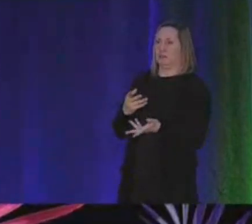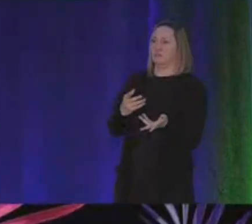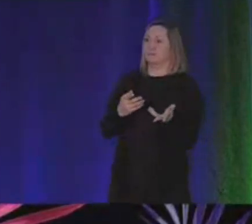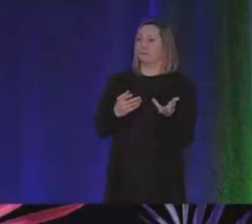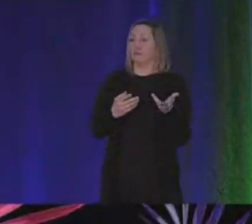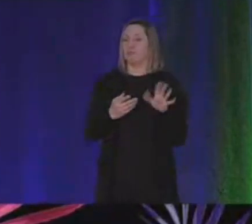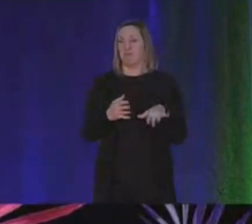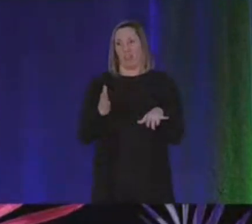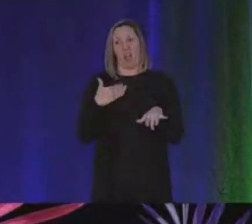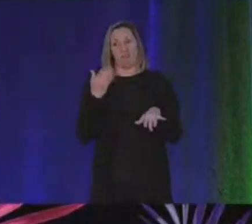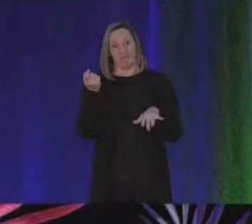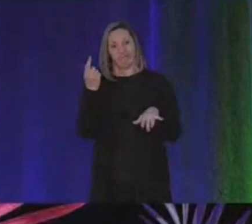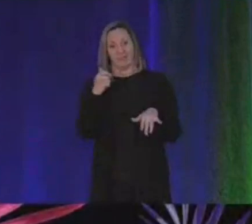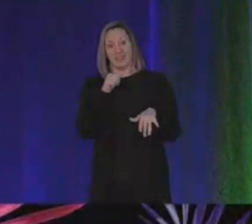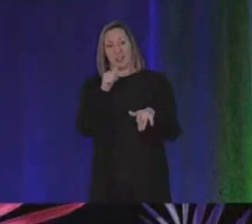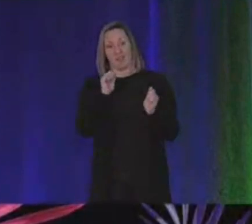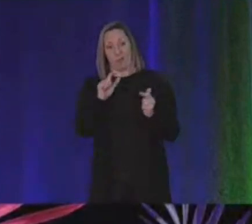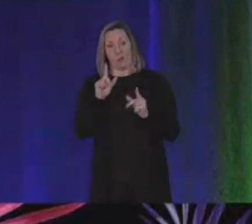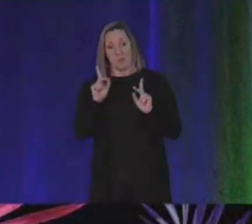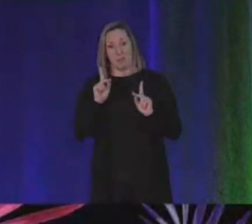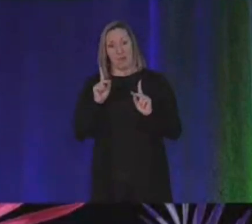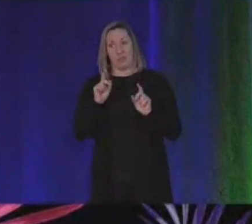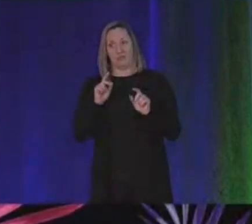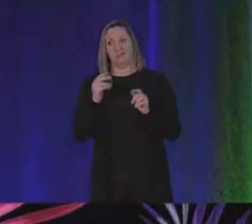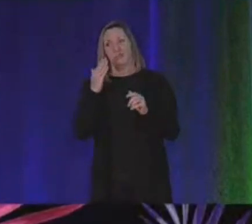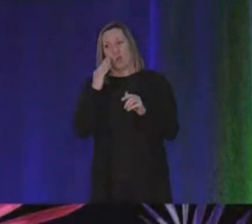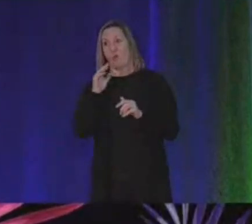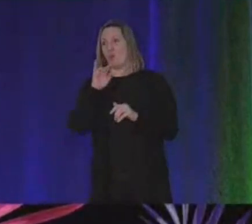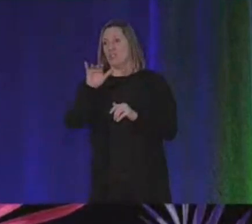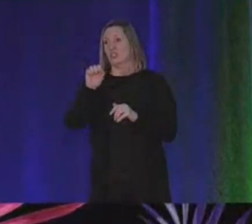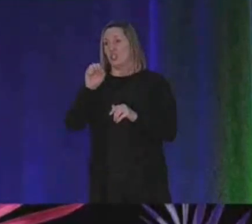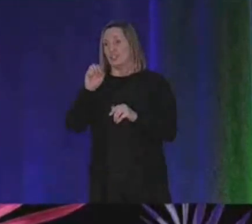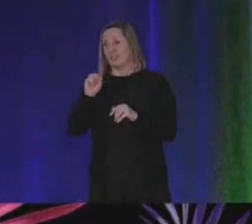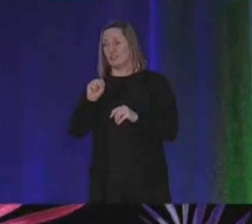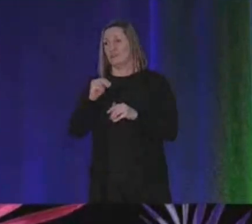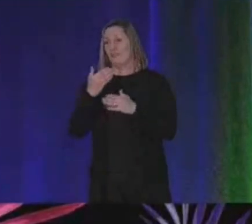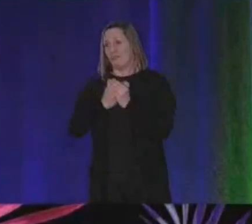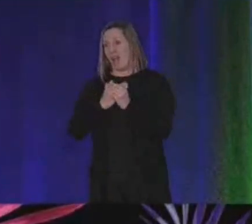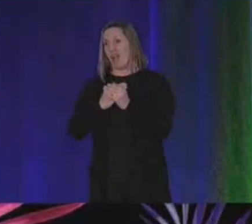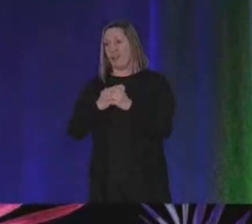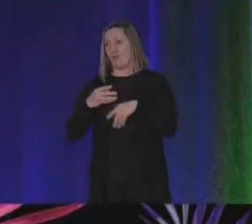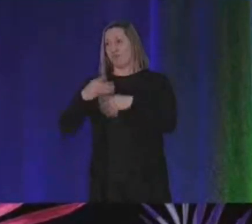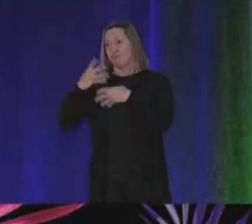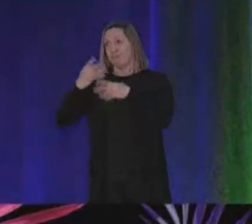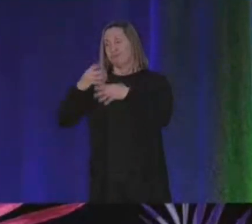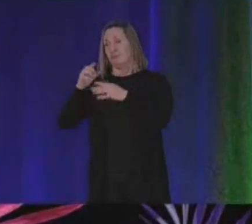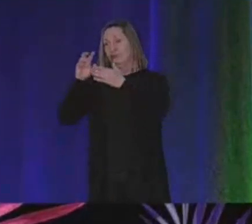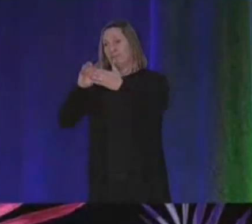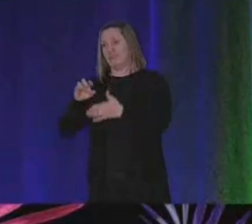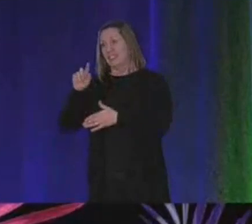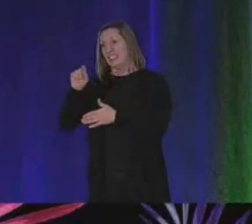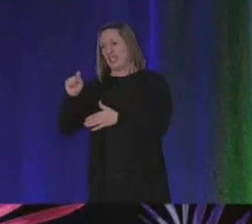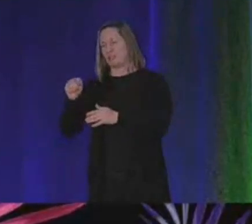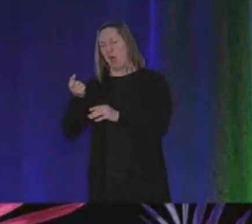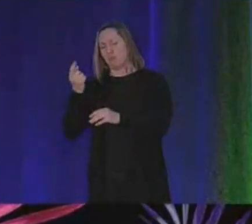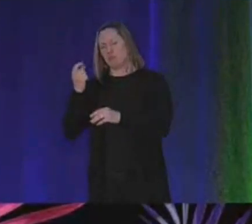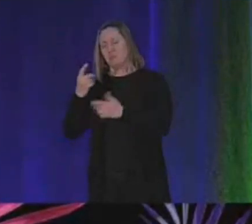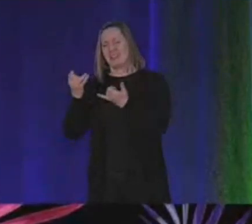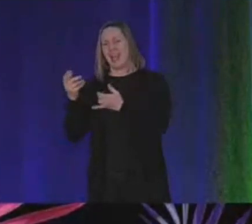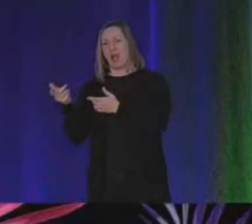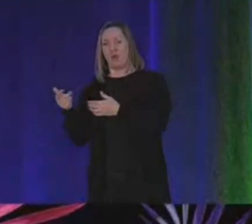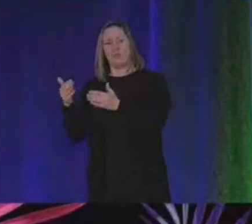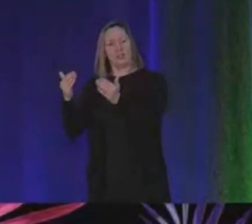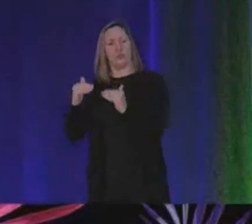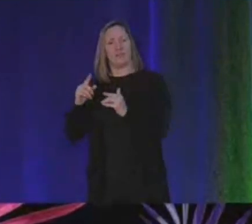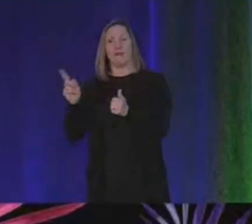not everyone is equipped to decipher a JSON file or maybe just scroll through a bunch of text. So yeah, that definitely makes sense. How about we switch over to our